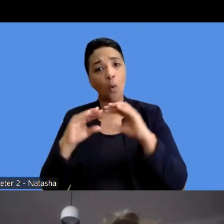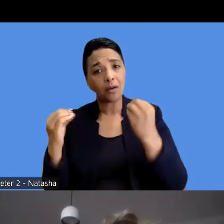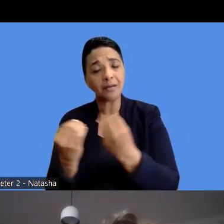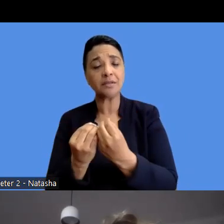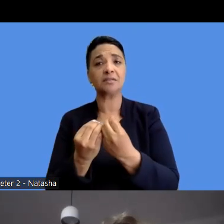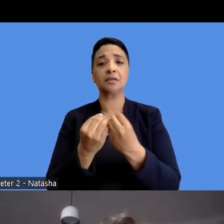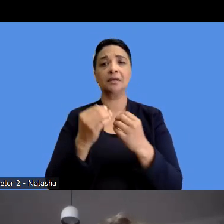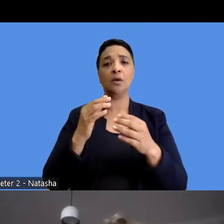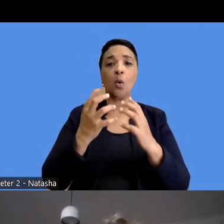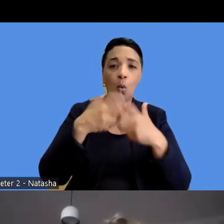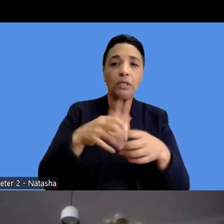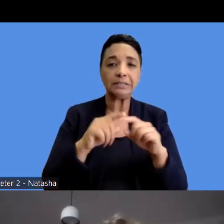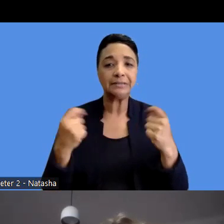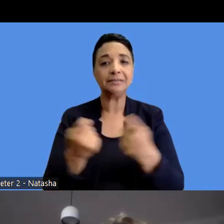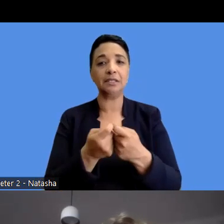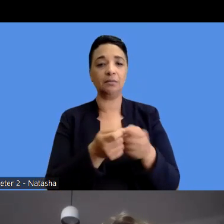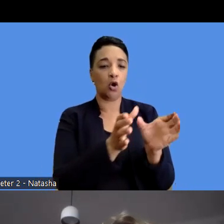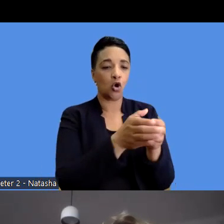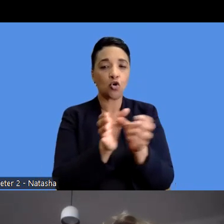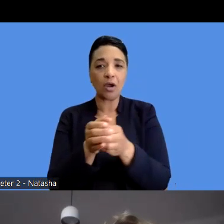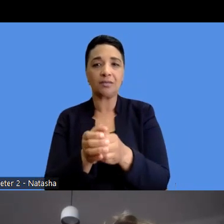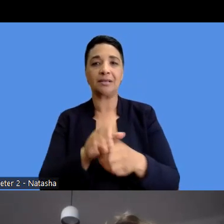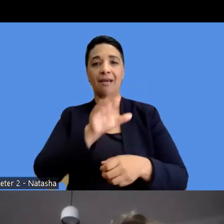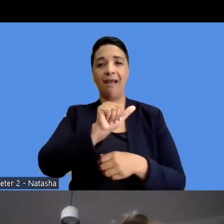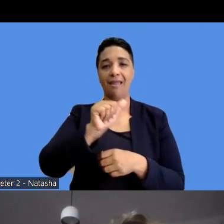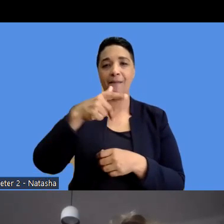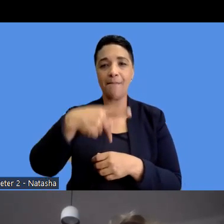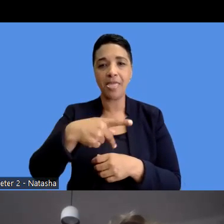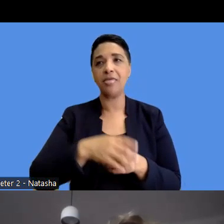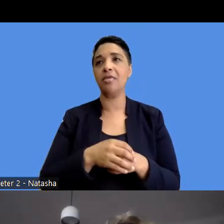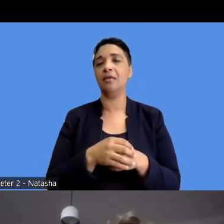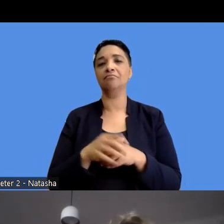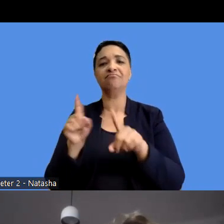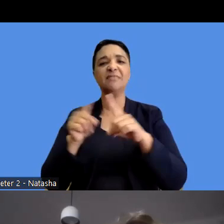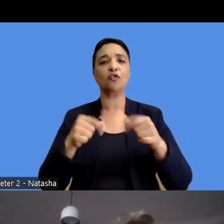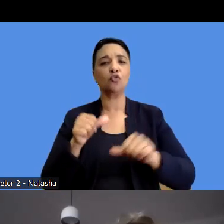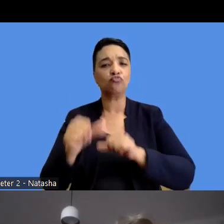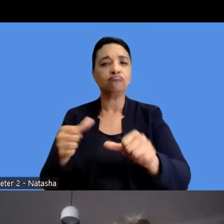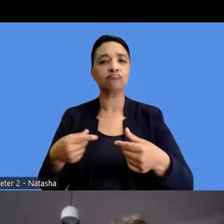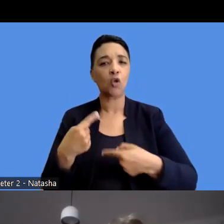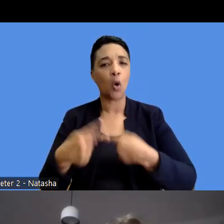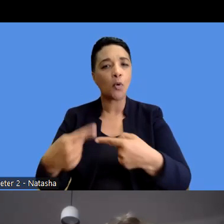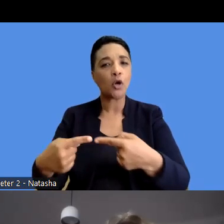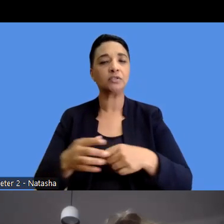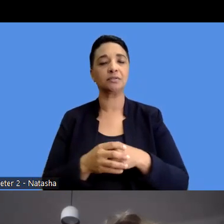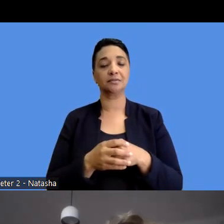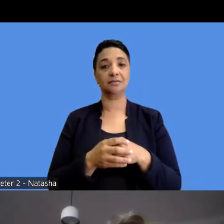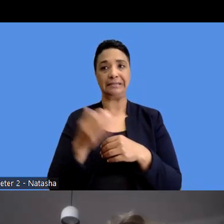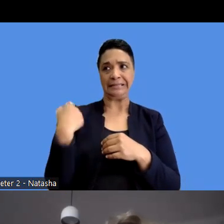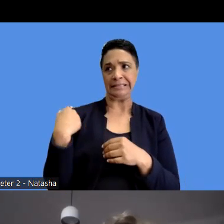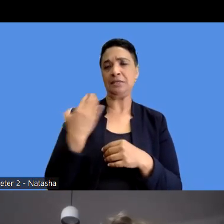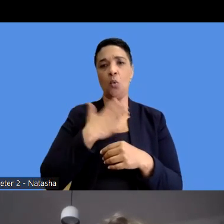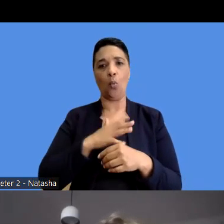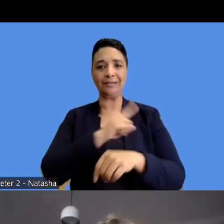coordination teams, clusters, AAP colleagues, or operations for capacity development,